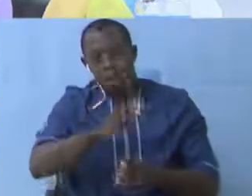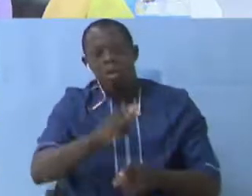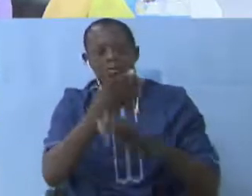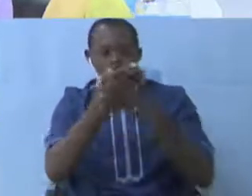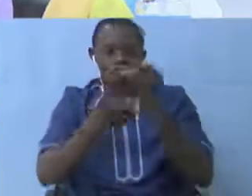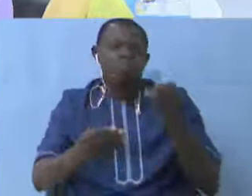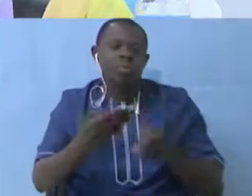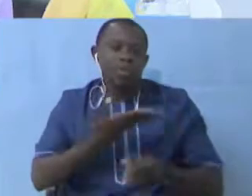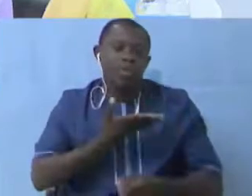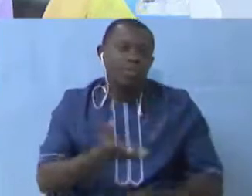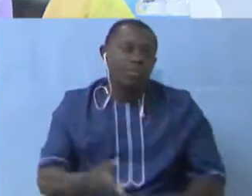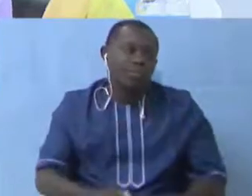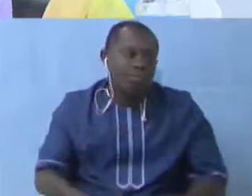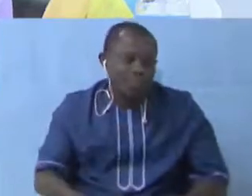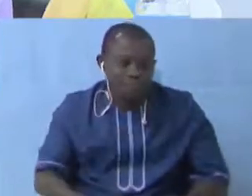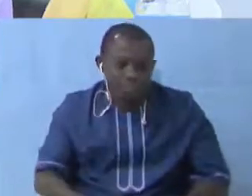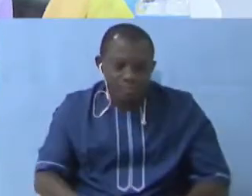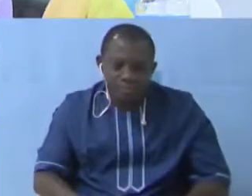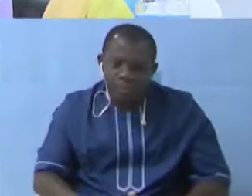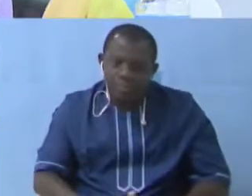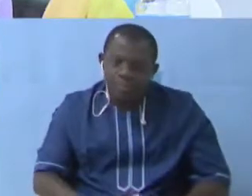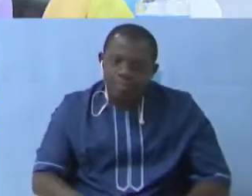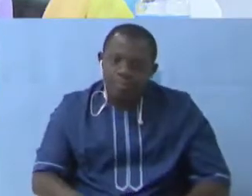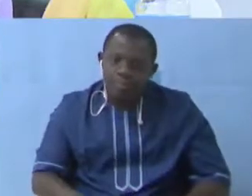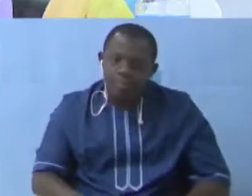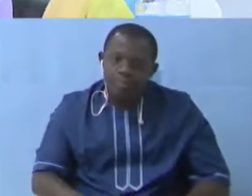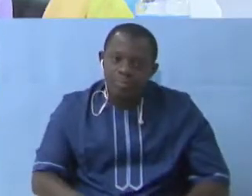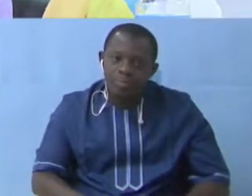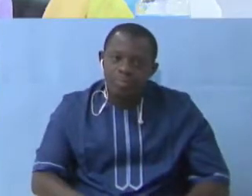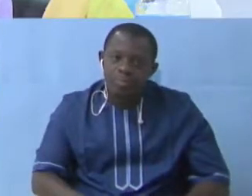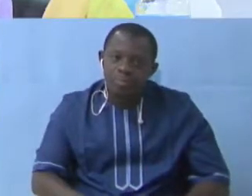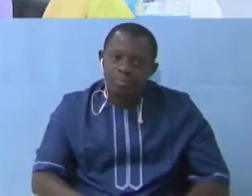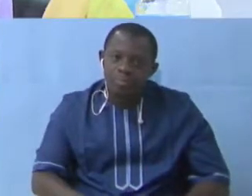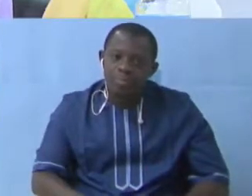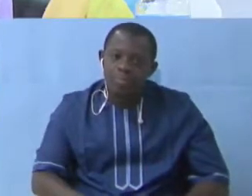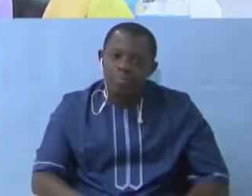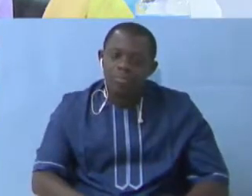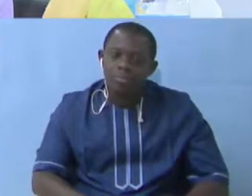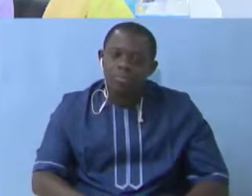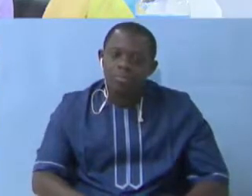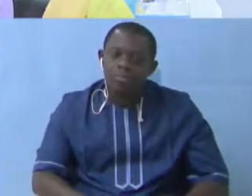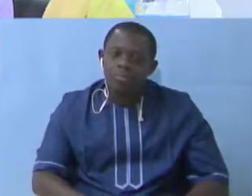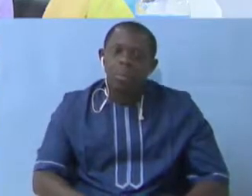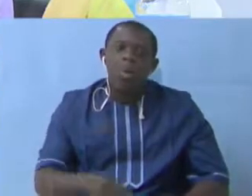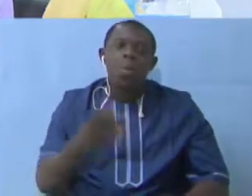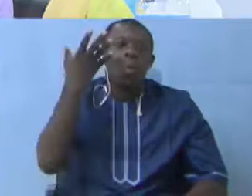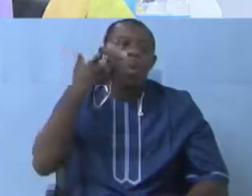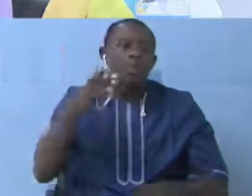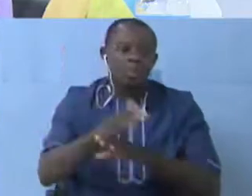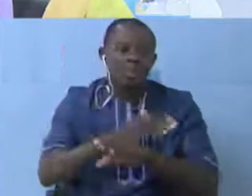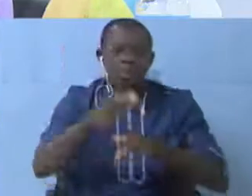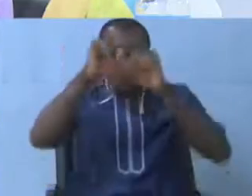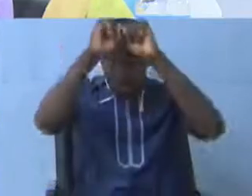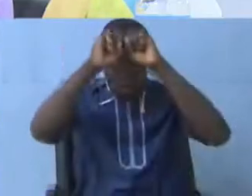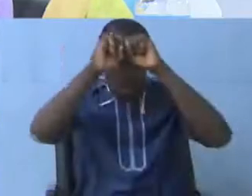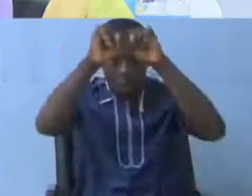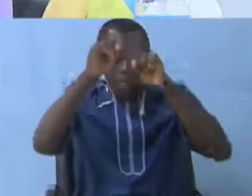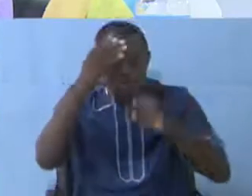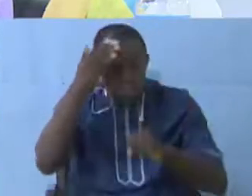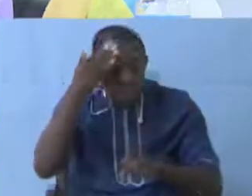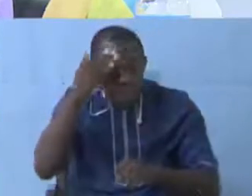ko jàppaat ko ba jamono bi mu rëccee. When the government learned that he escaped, ba nguur gi yegee ne